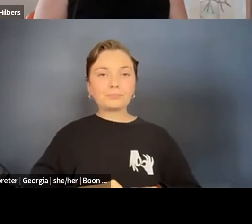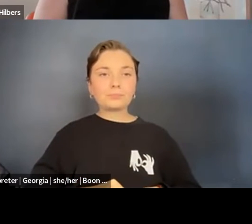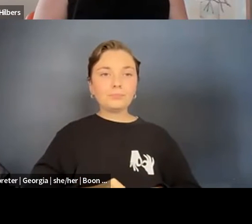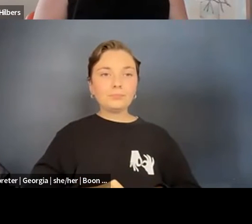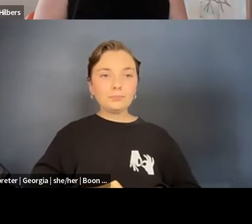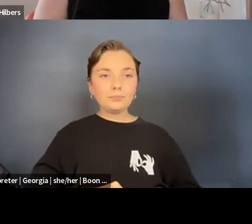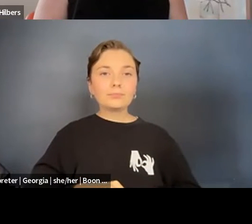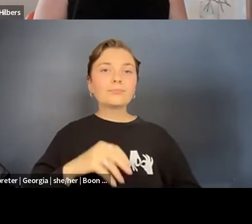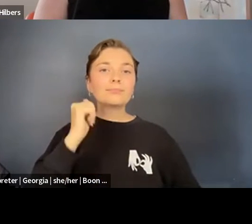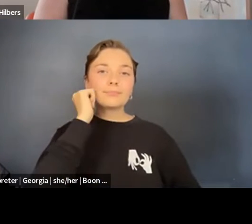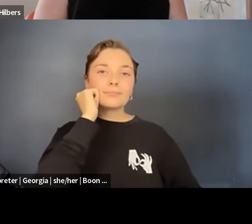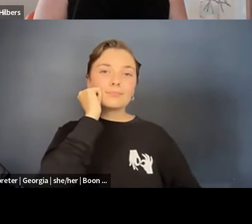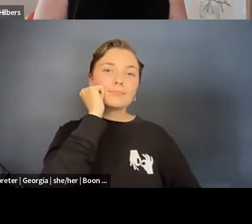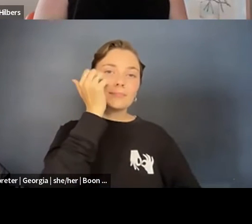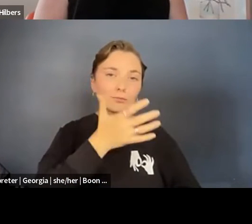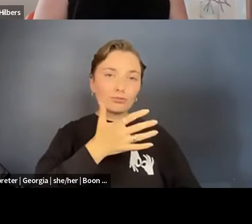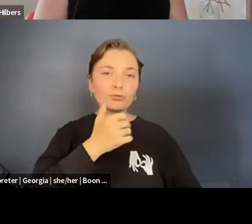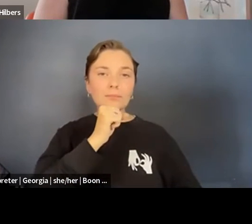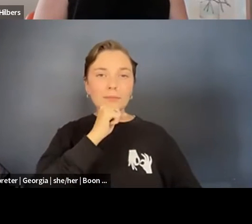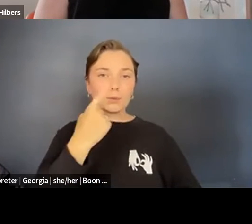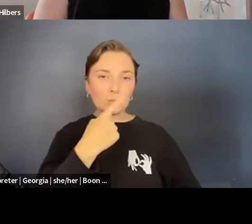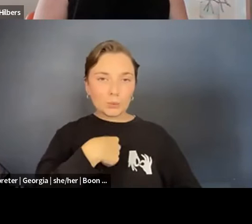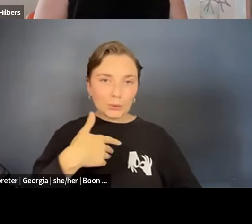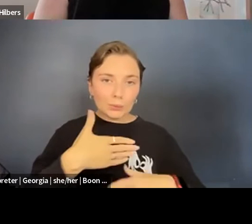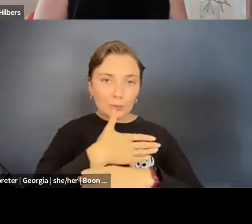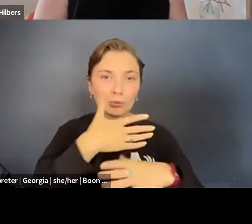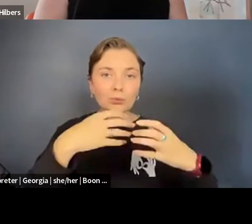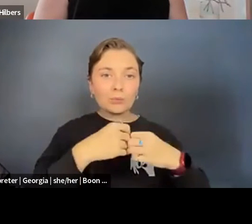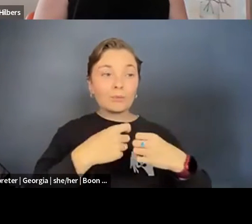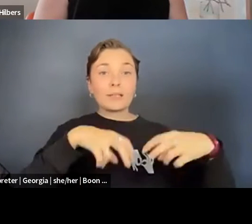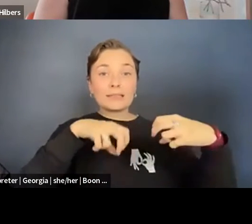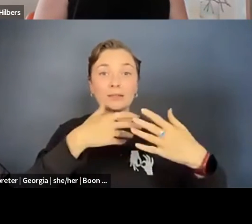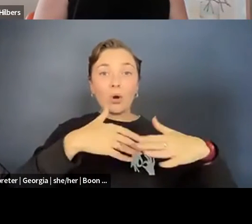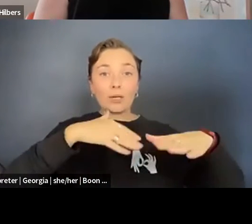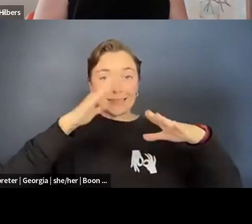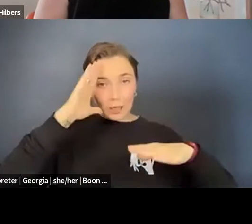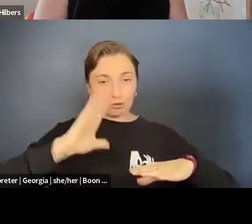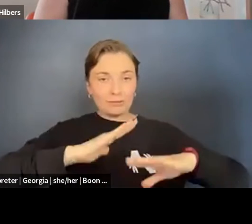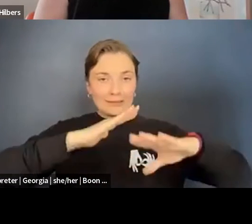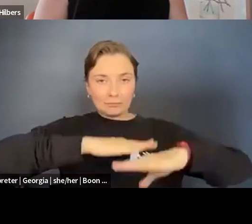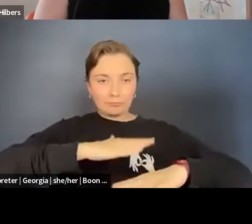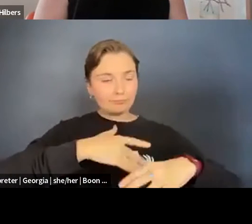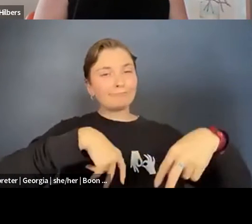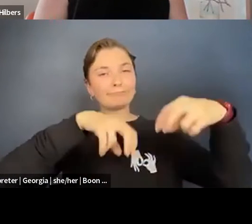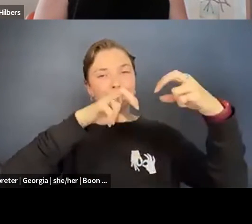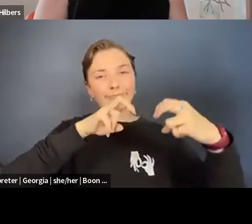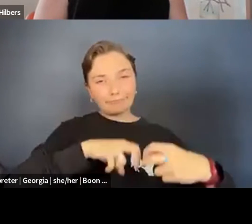It's an Aboriginal man that I work with. So we sit on country and we do a lot of